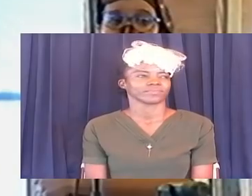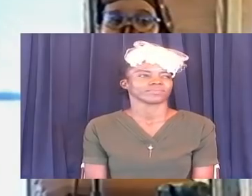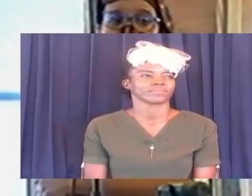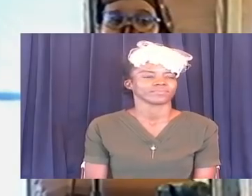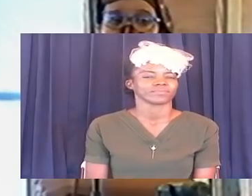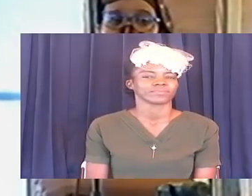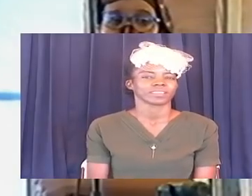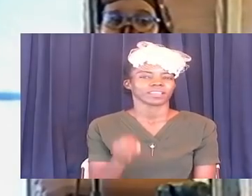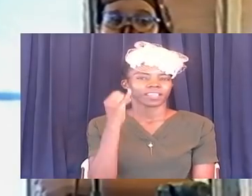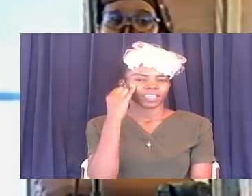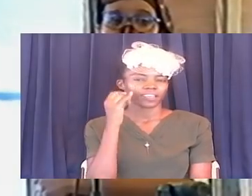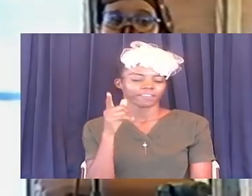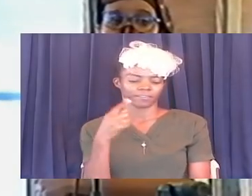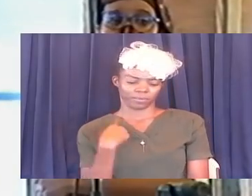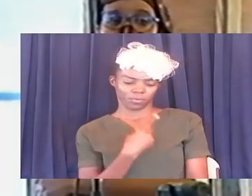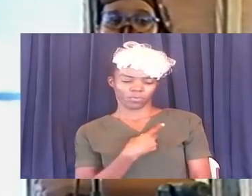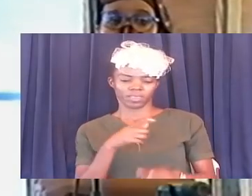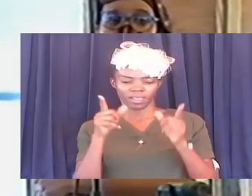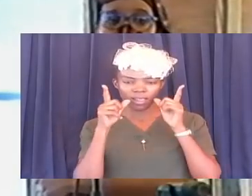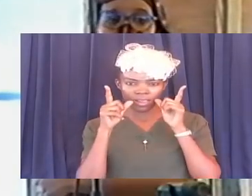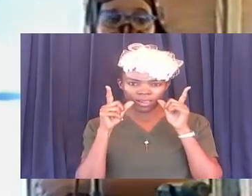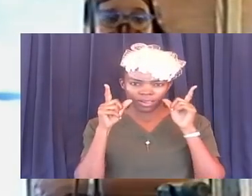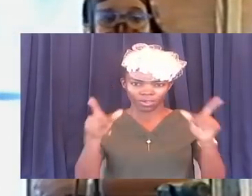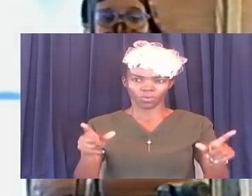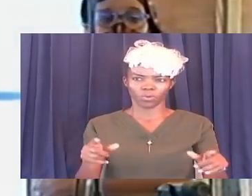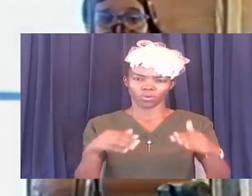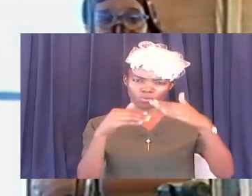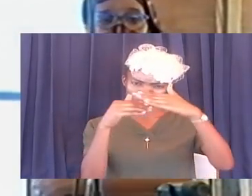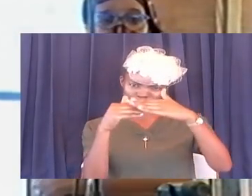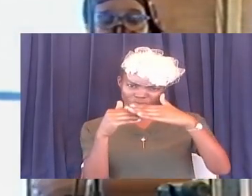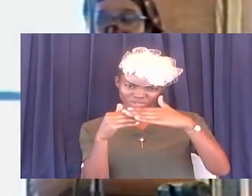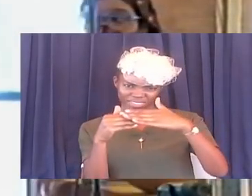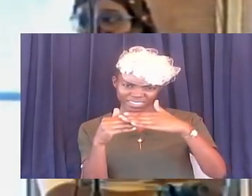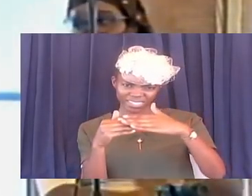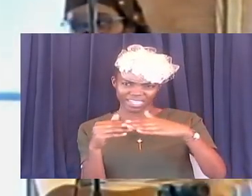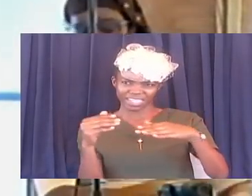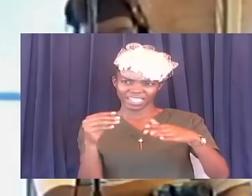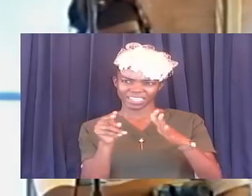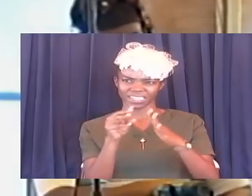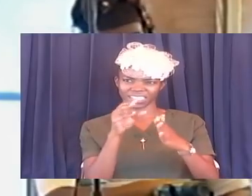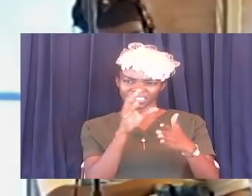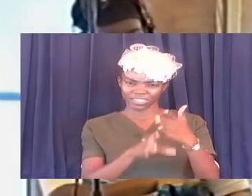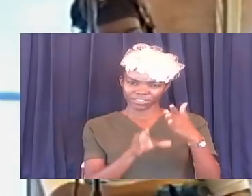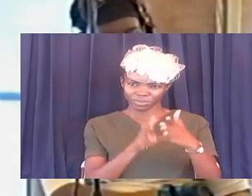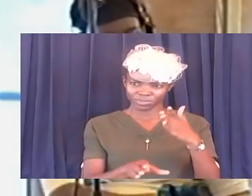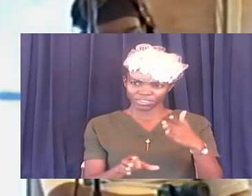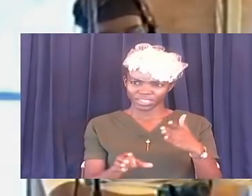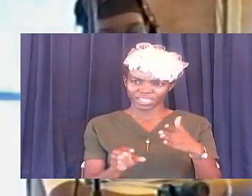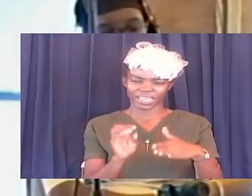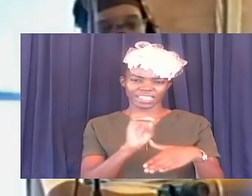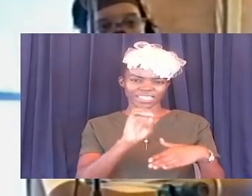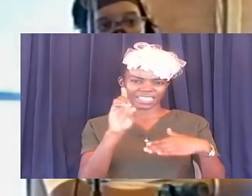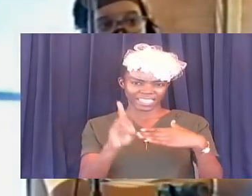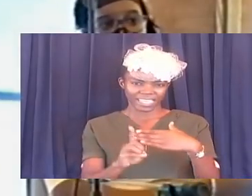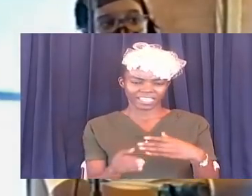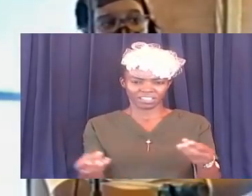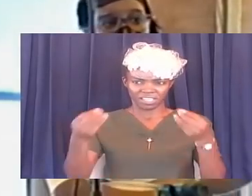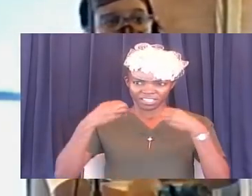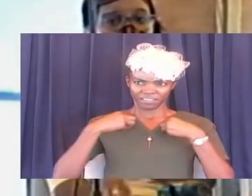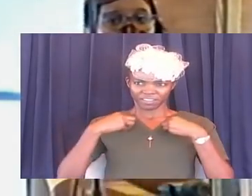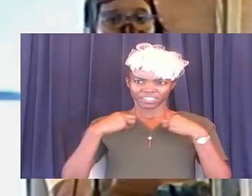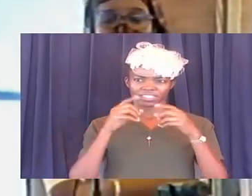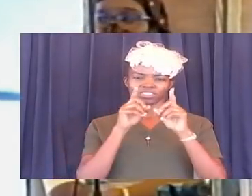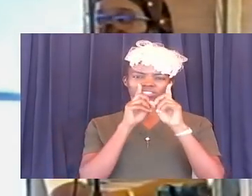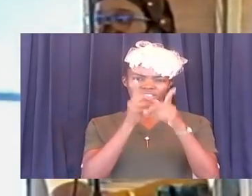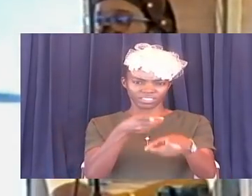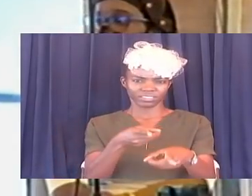If we look closely at the scripture, at the end of it, it tells us, it gives us an instruction. After all these things